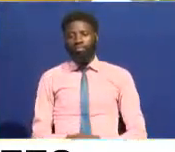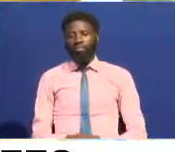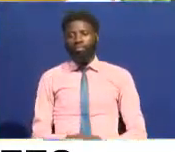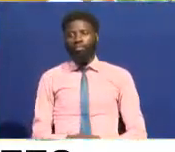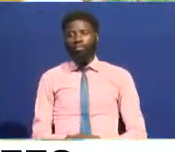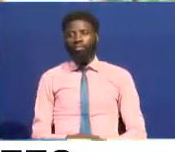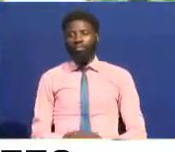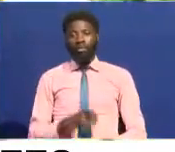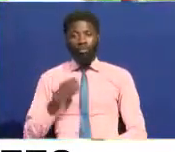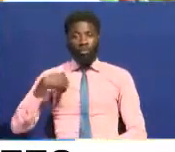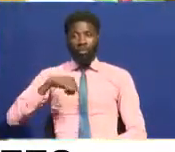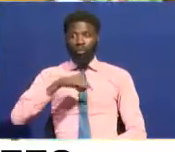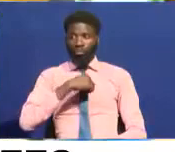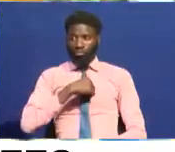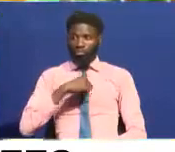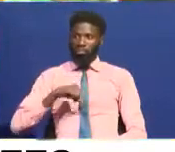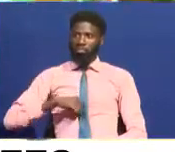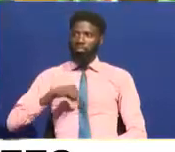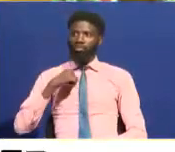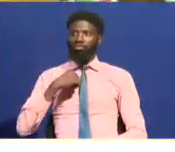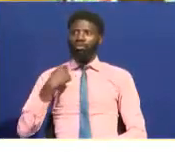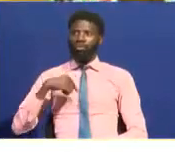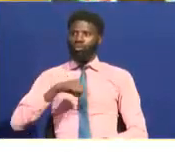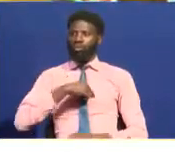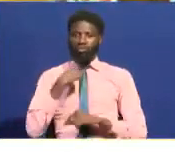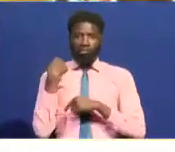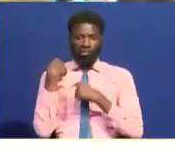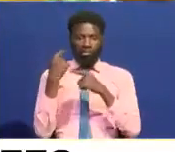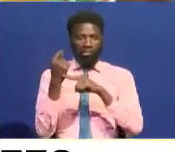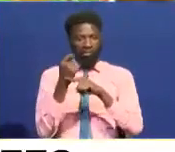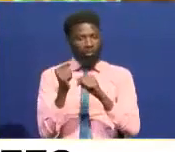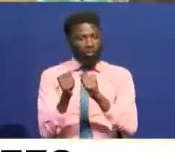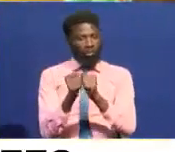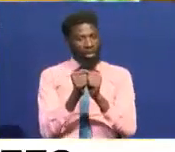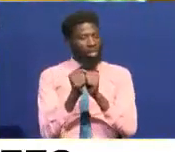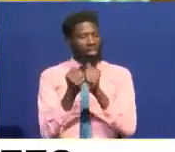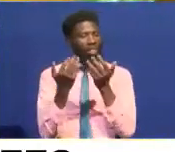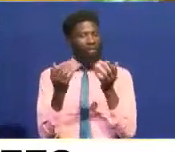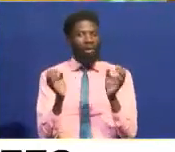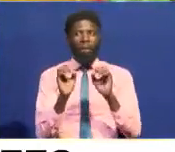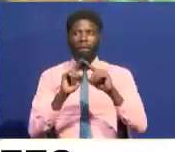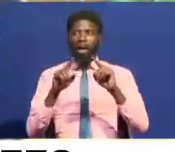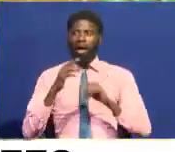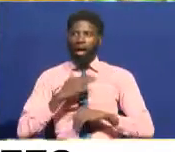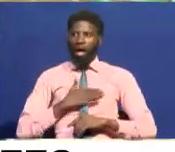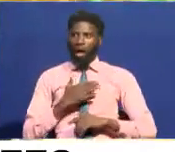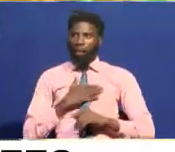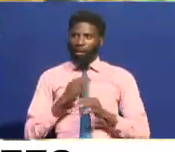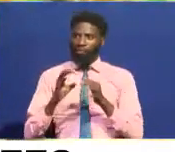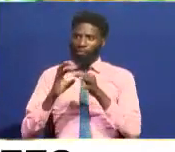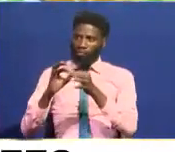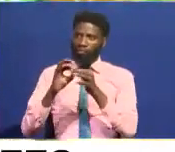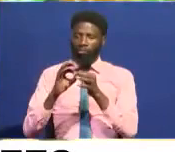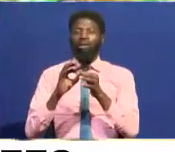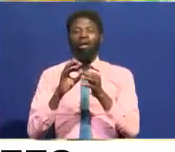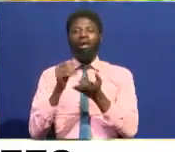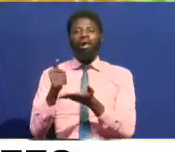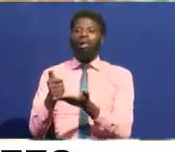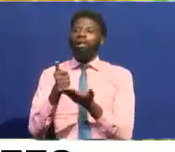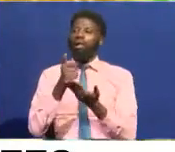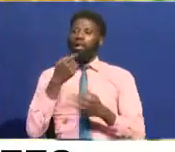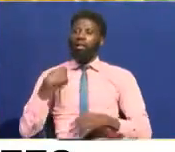We are proud because although tujakuwa pamoja sana kwa mazoezi, lakini ile coordination tumekuwa nayo kidogo imetusaidia. Na